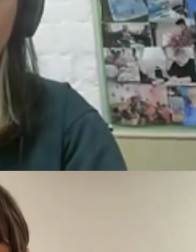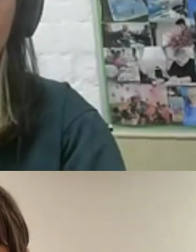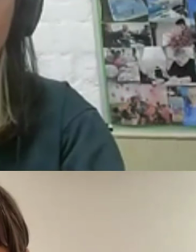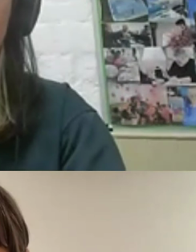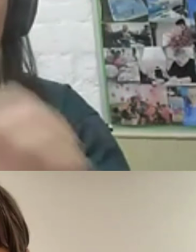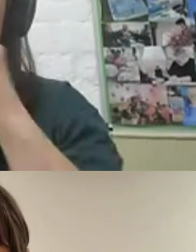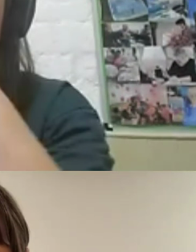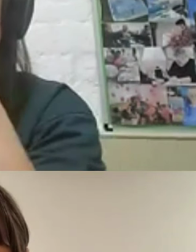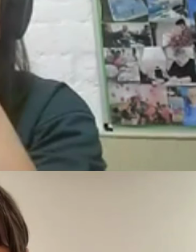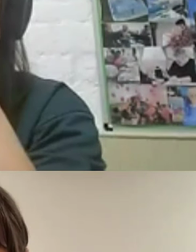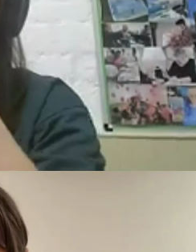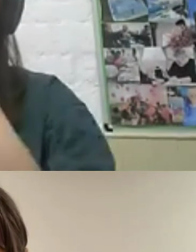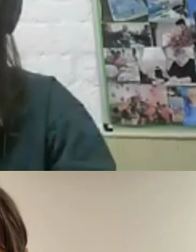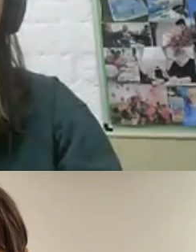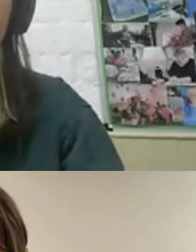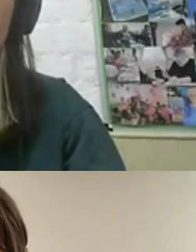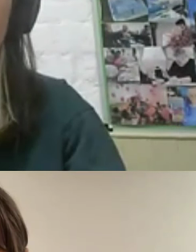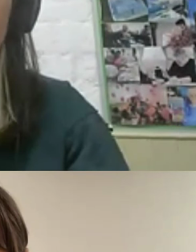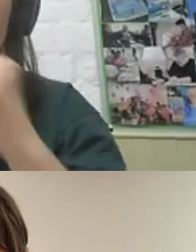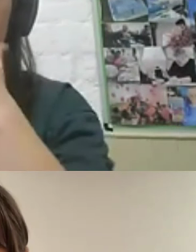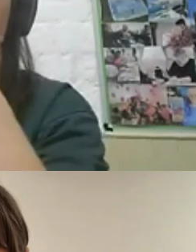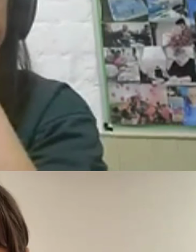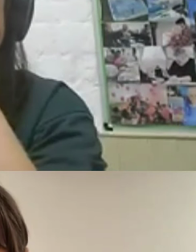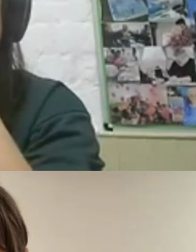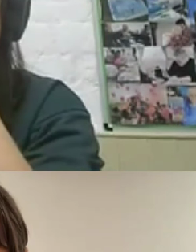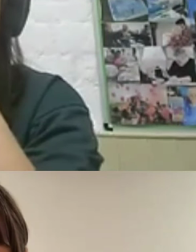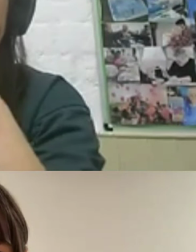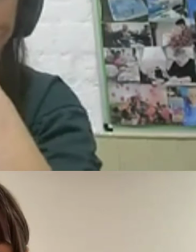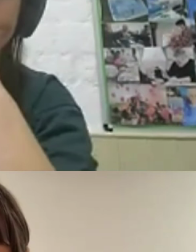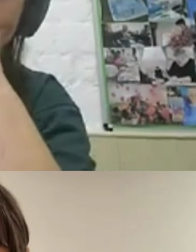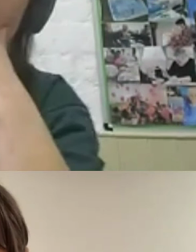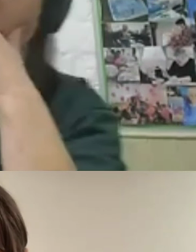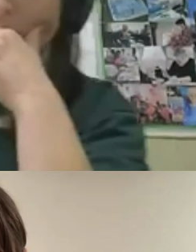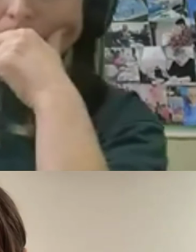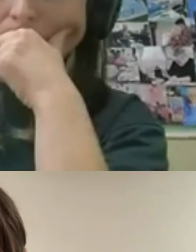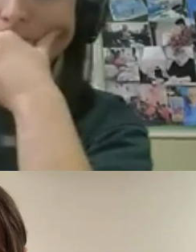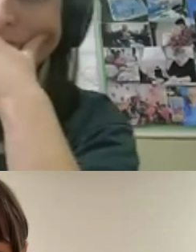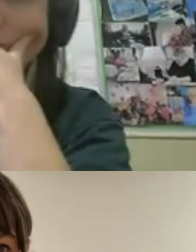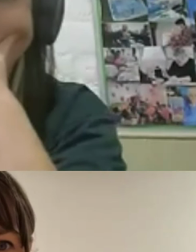Has it gone? It has for me. It pinged it. Oh, let me. Okay.